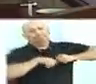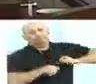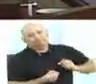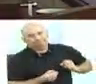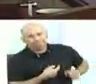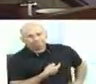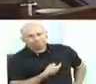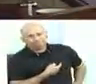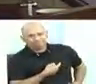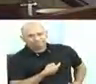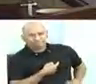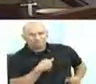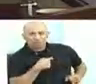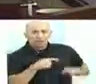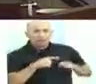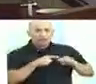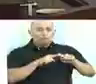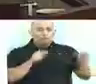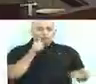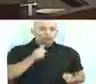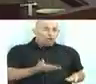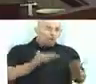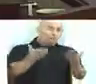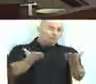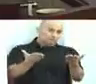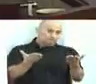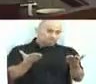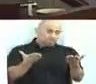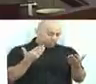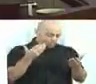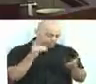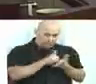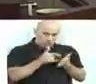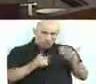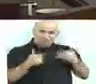one. But she'd offer it, that's all she had.